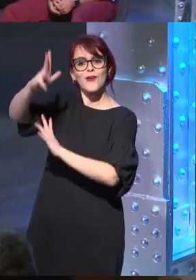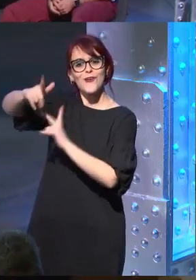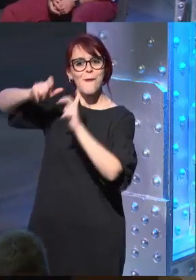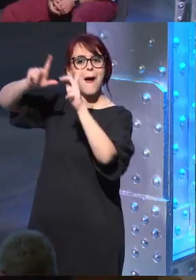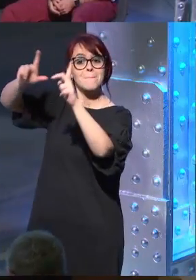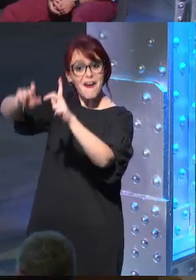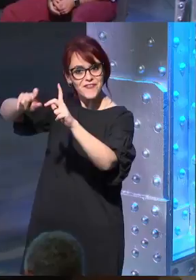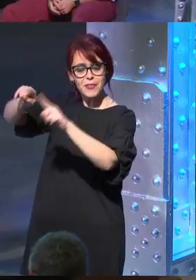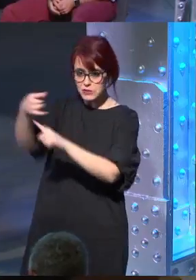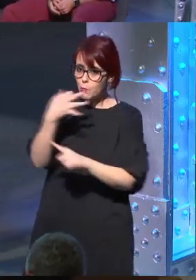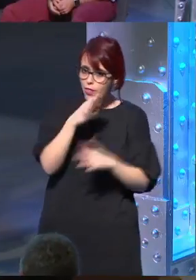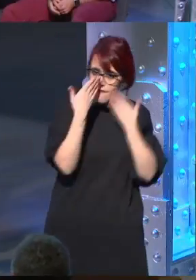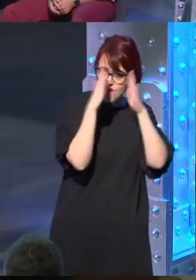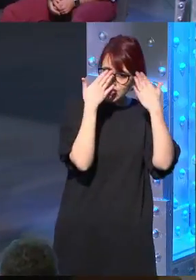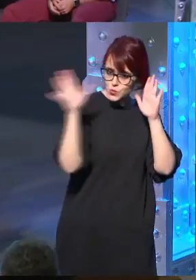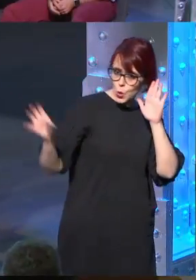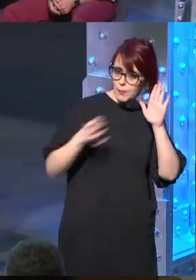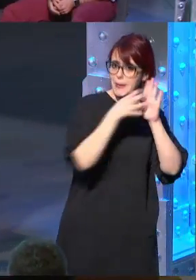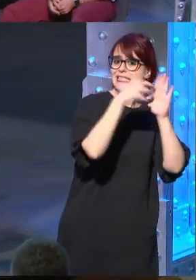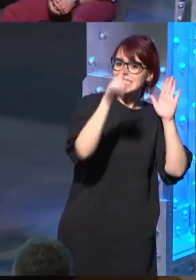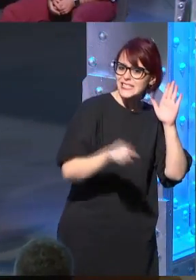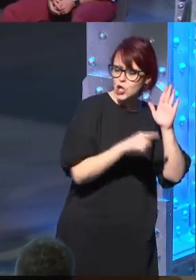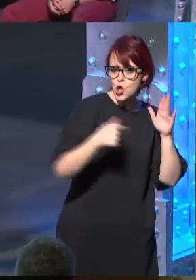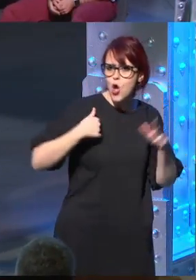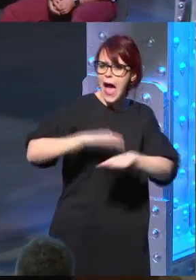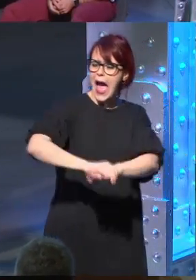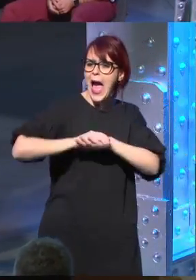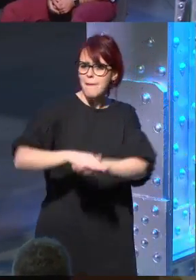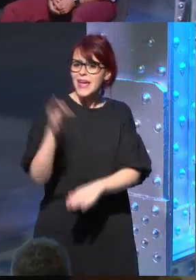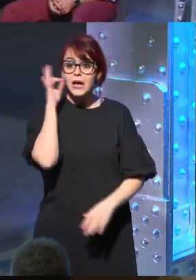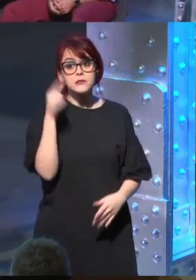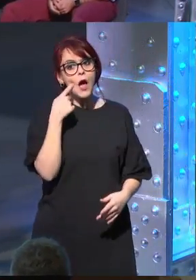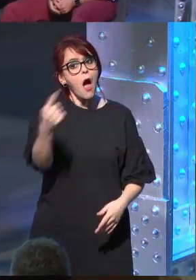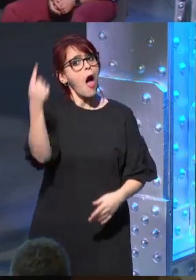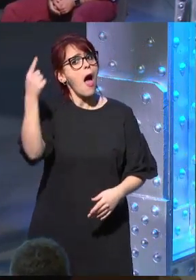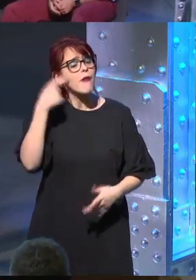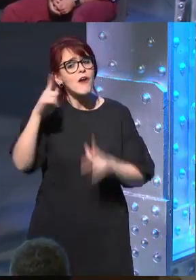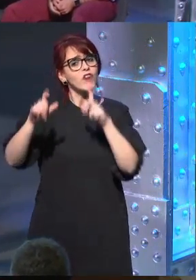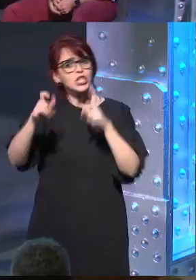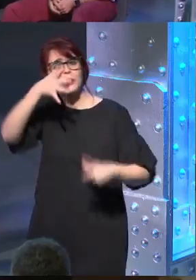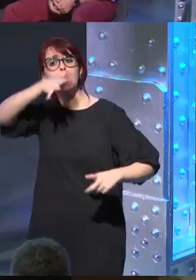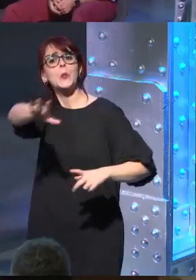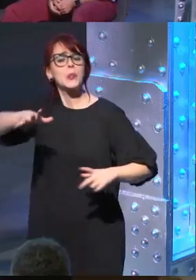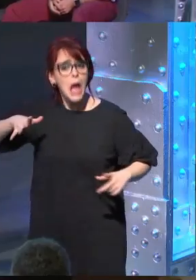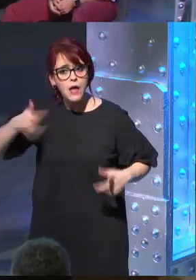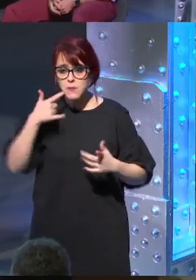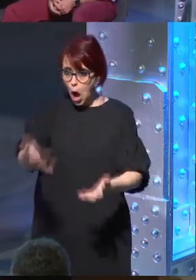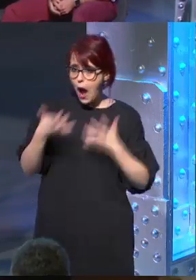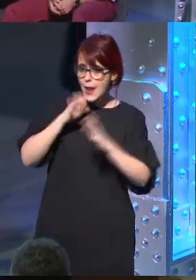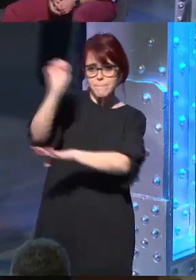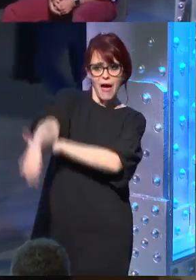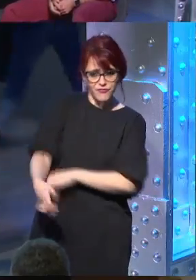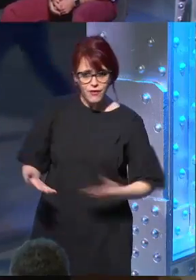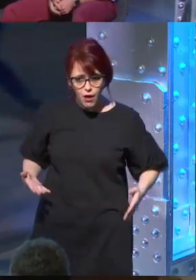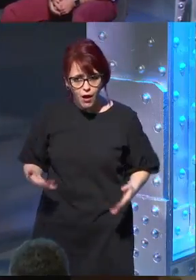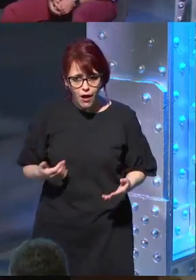to strangers. How can nobody think about it? I have quarrels with my friends